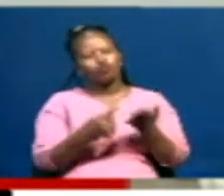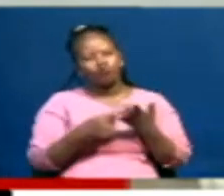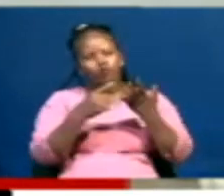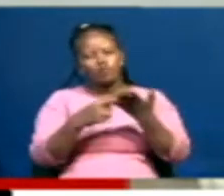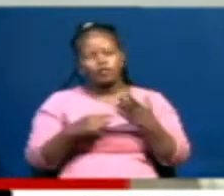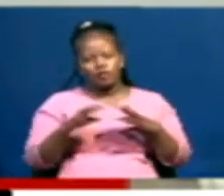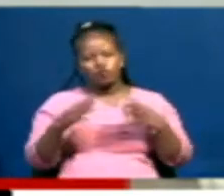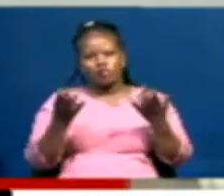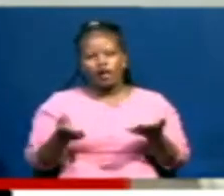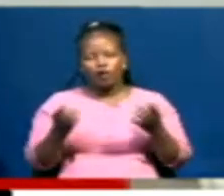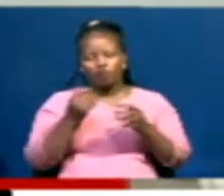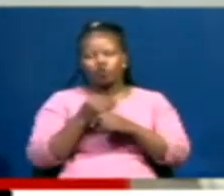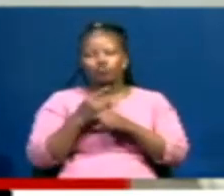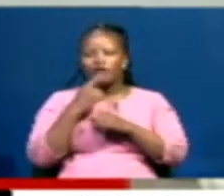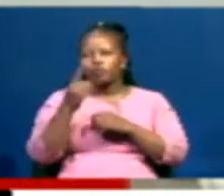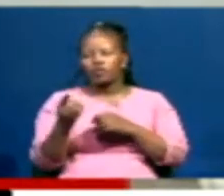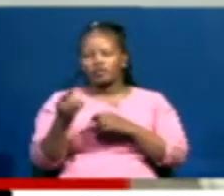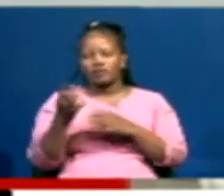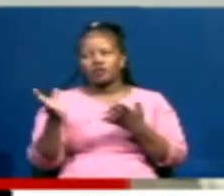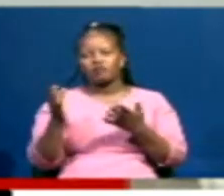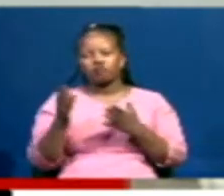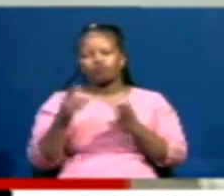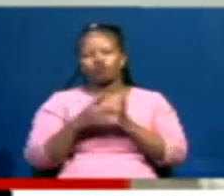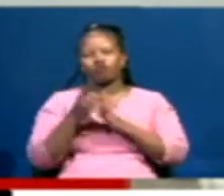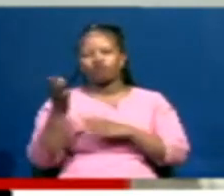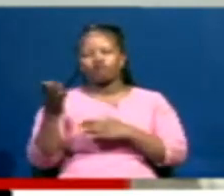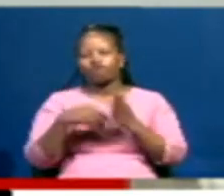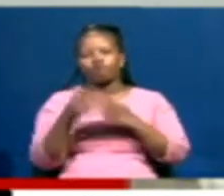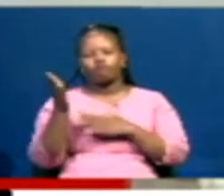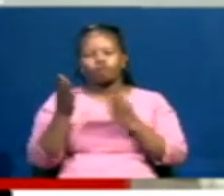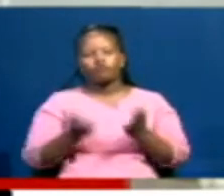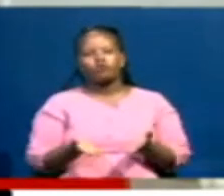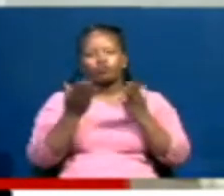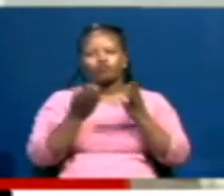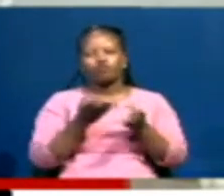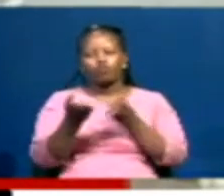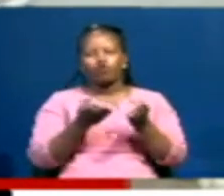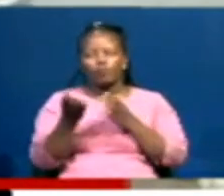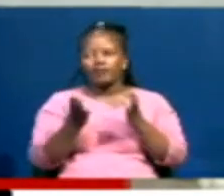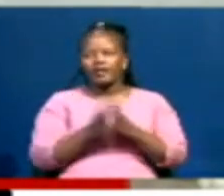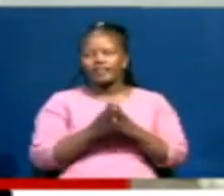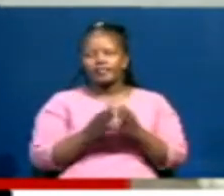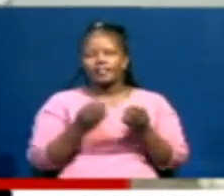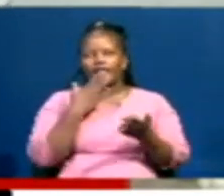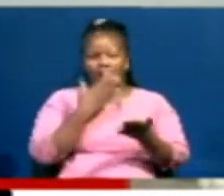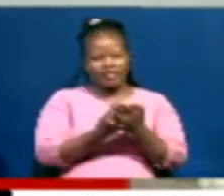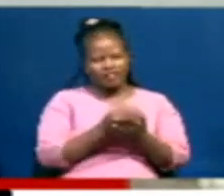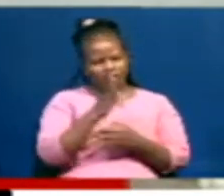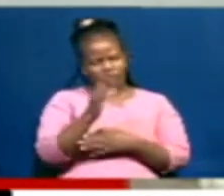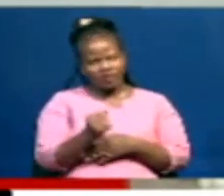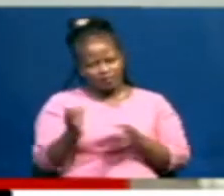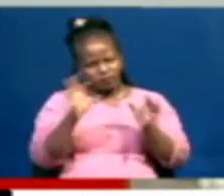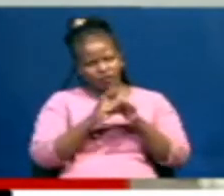our ICT platforms, our ICT infrastructure to advance commerce as well as business. Thank you very much, Waziri, for joining us. And of course, next to